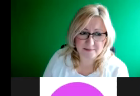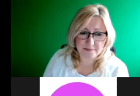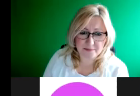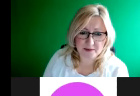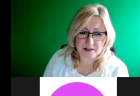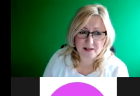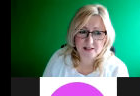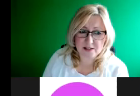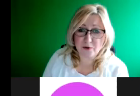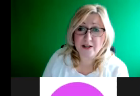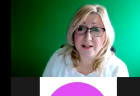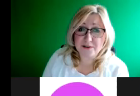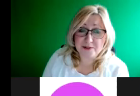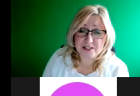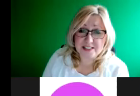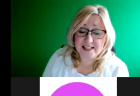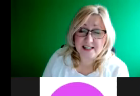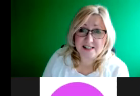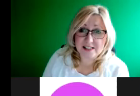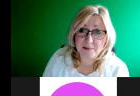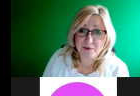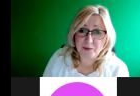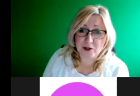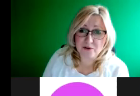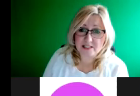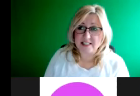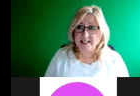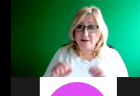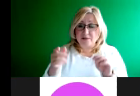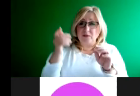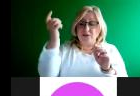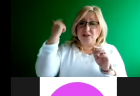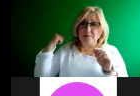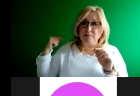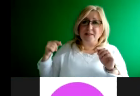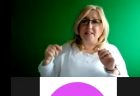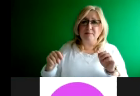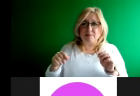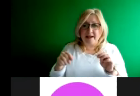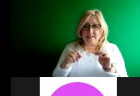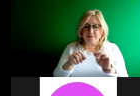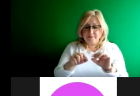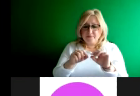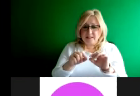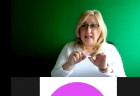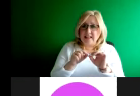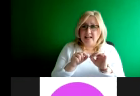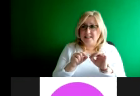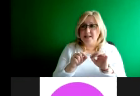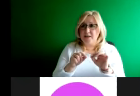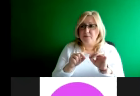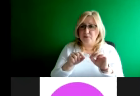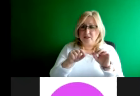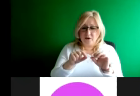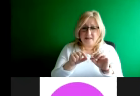not. So we should say that some of where we're going to today now is, just to put this in perspective,